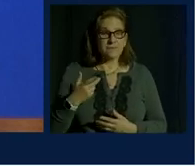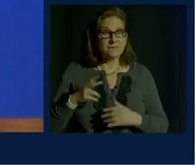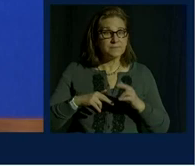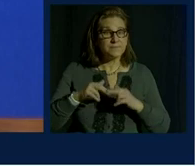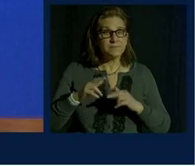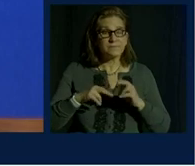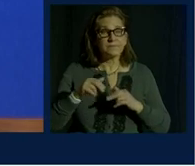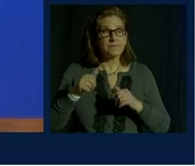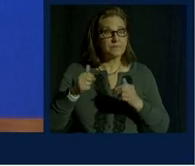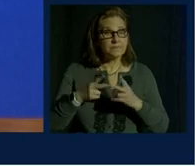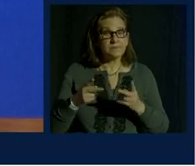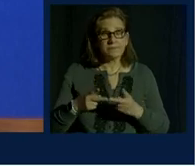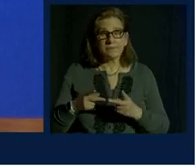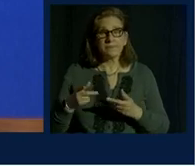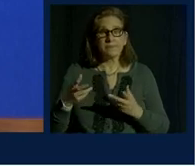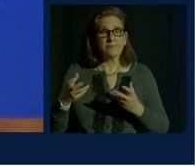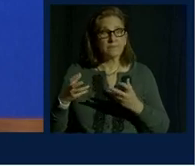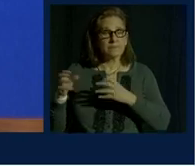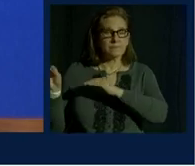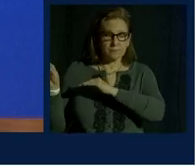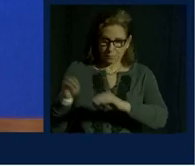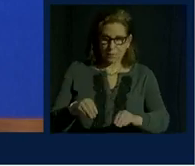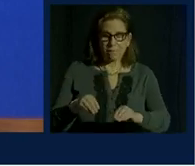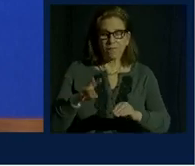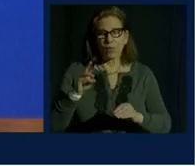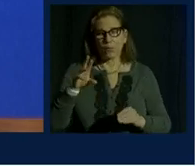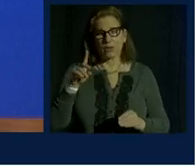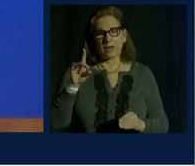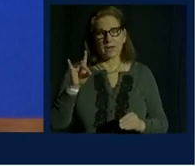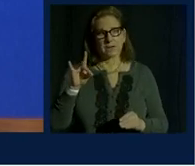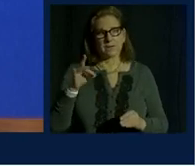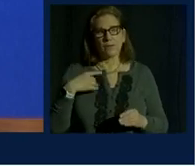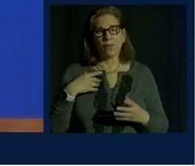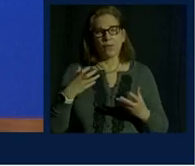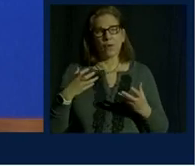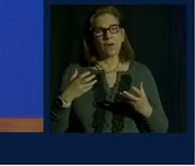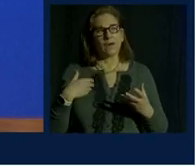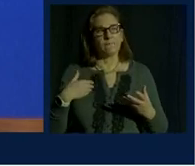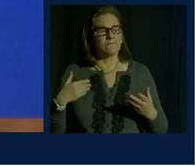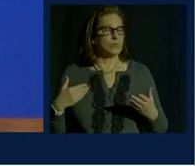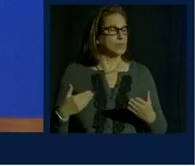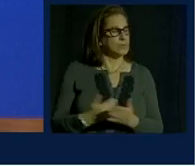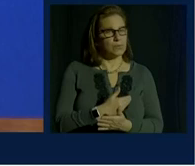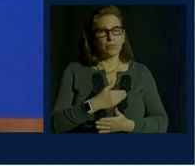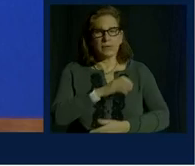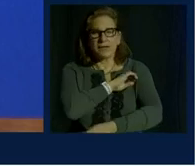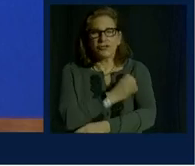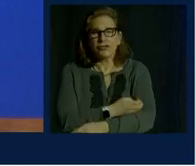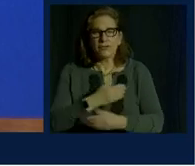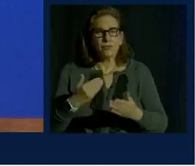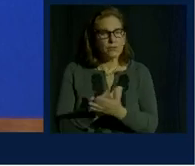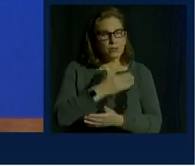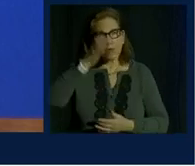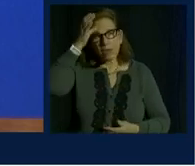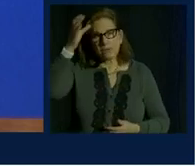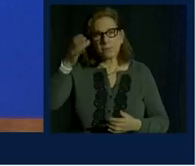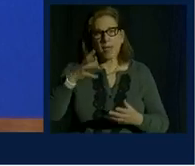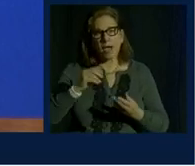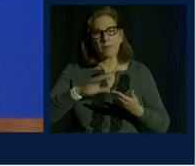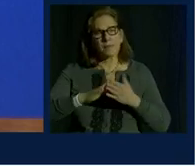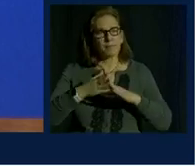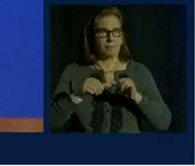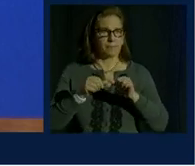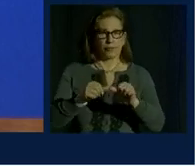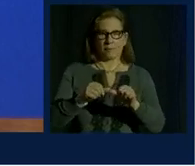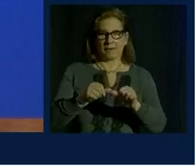Ward 8. So they'll be able to come over and try out a concept and then look into going into the more permanent space on the Parcel